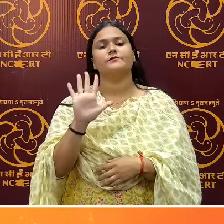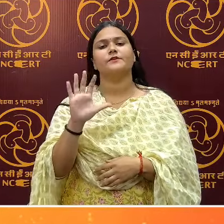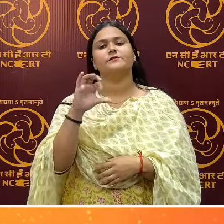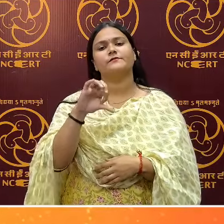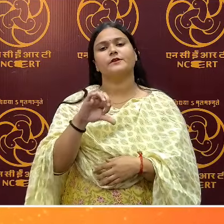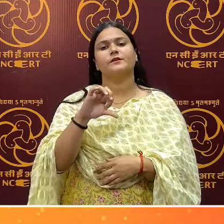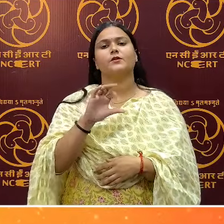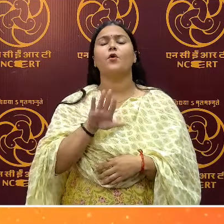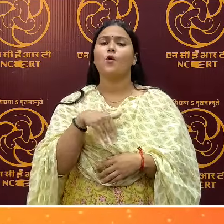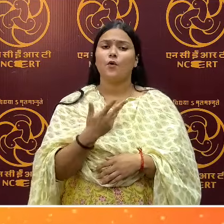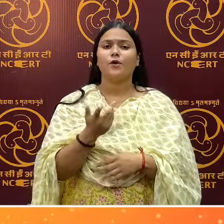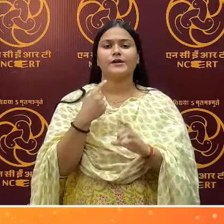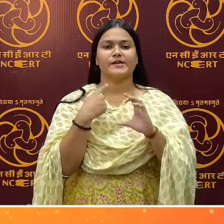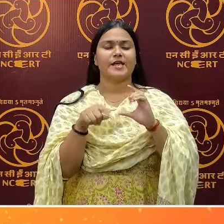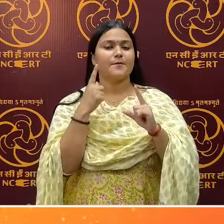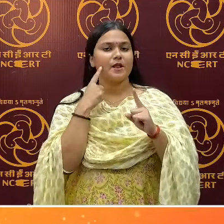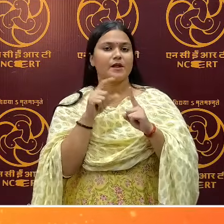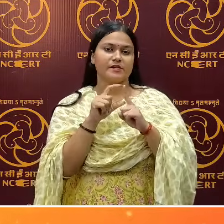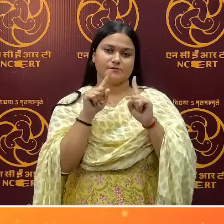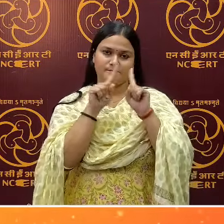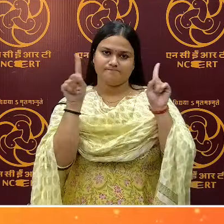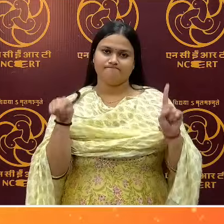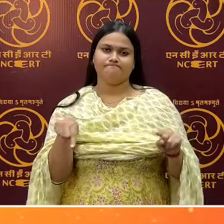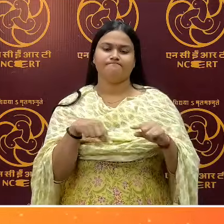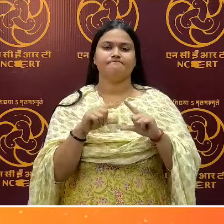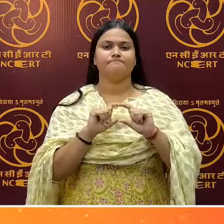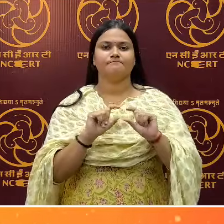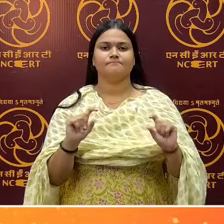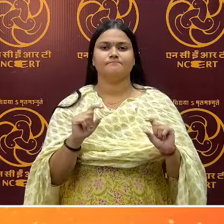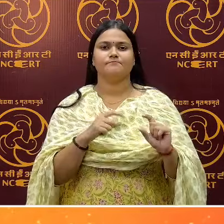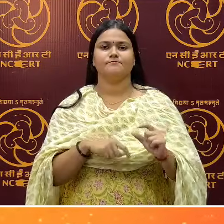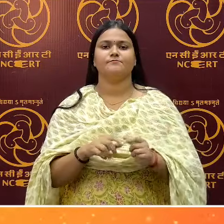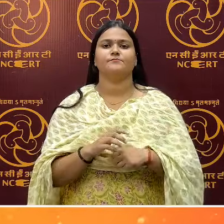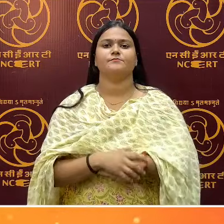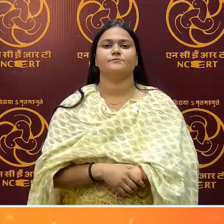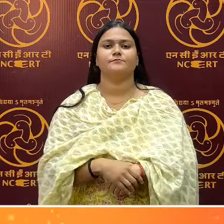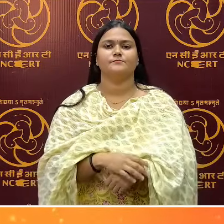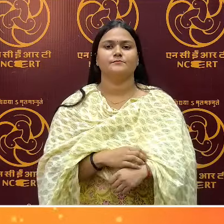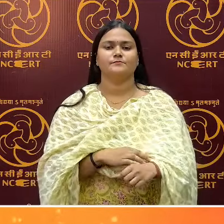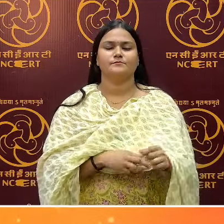8800440559, or you can email us. The email ID is